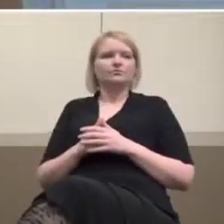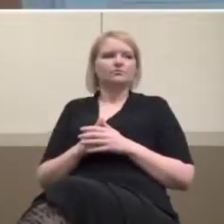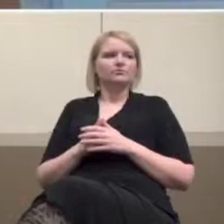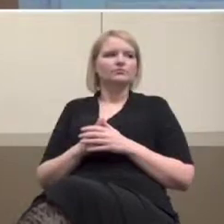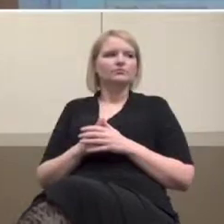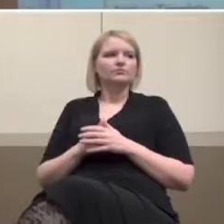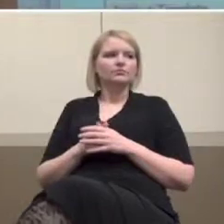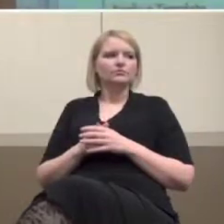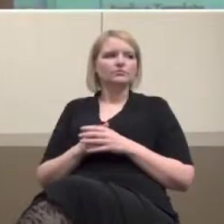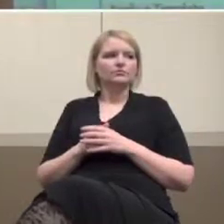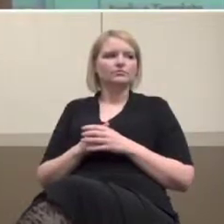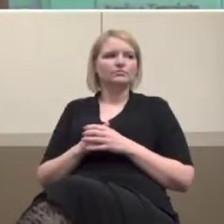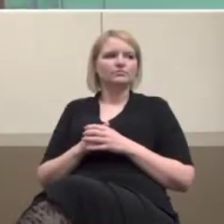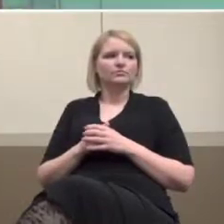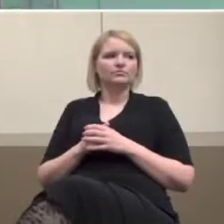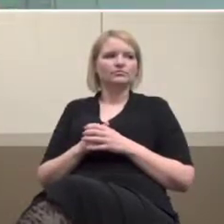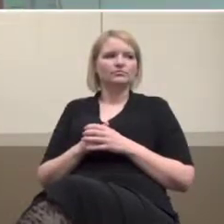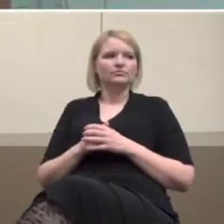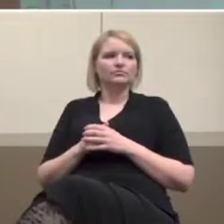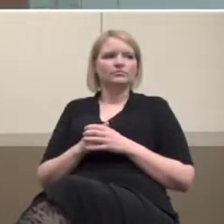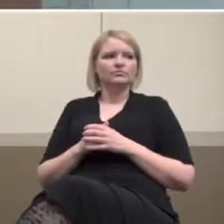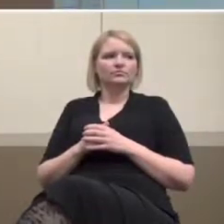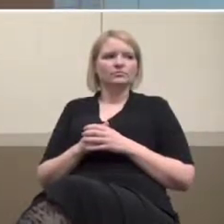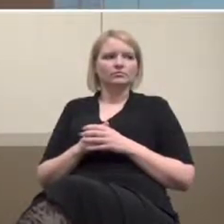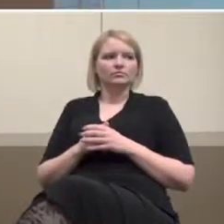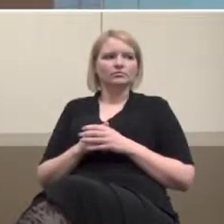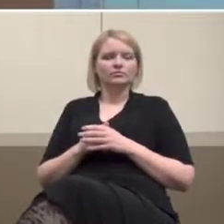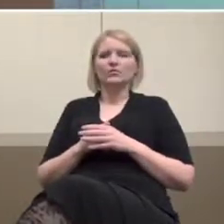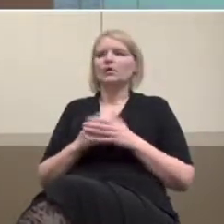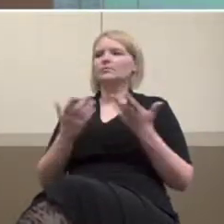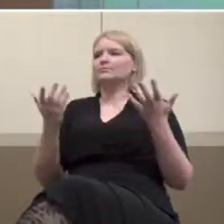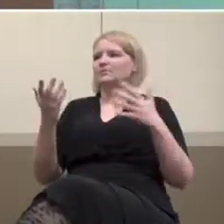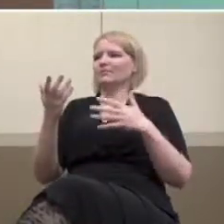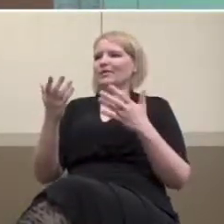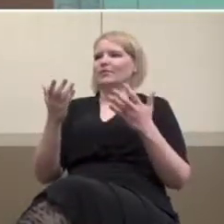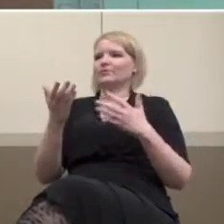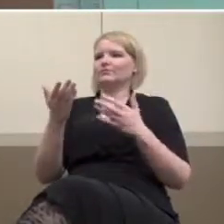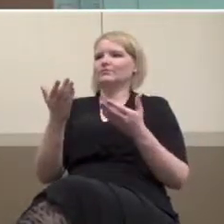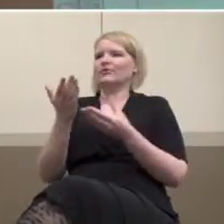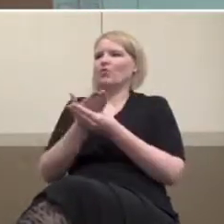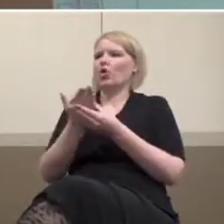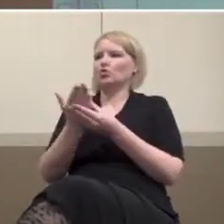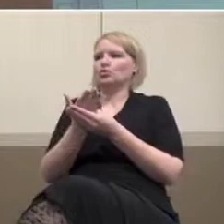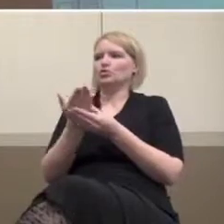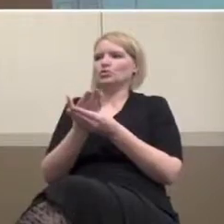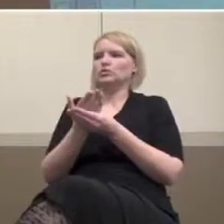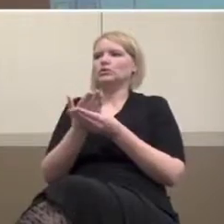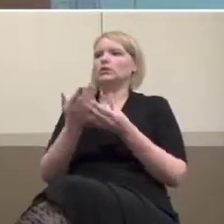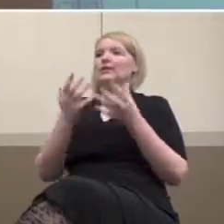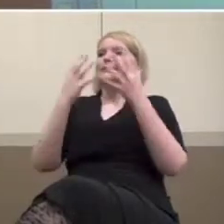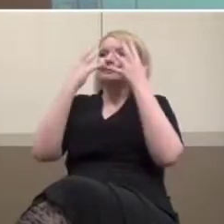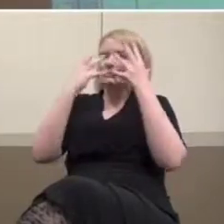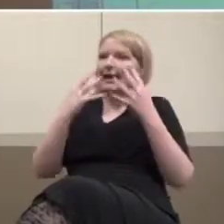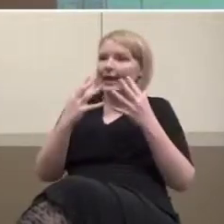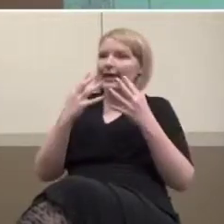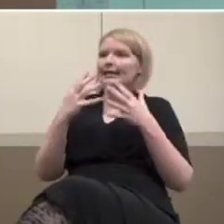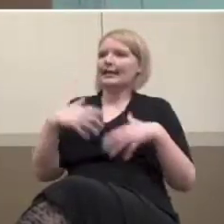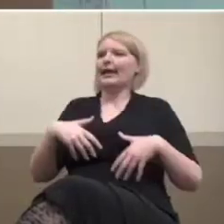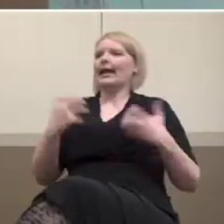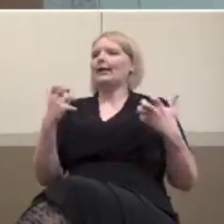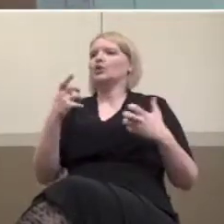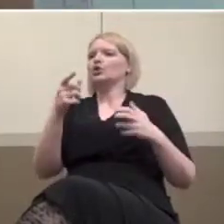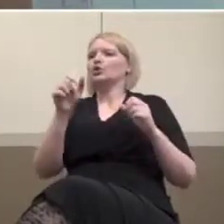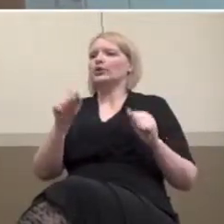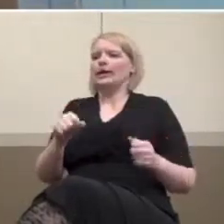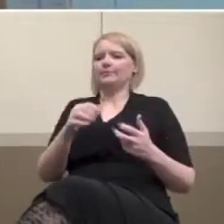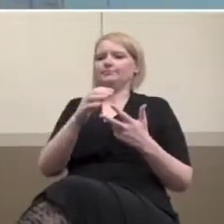So this was on a folder, and then, so if she was very sad or very angry, she had some choices that she could choose from right